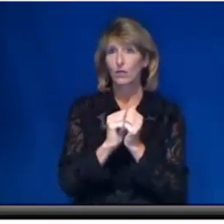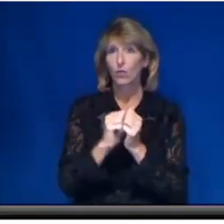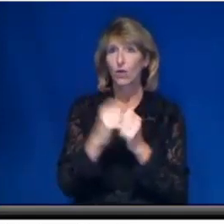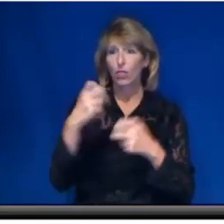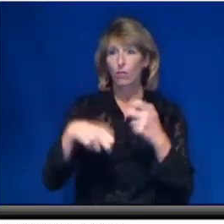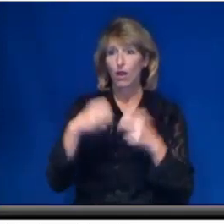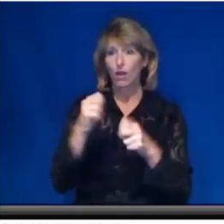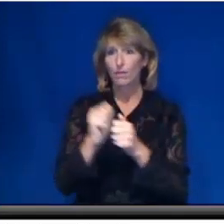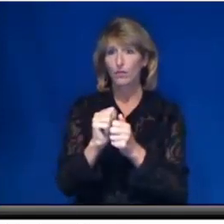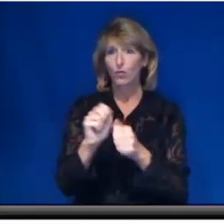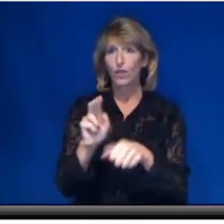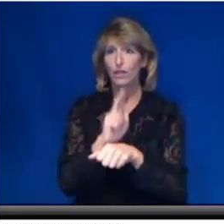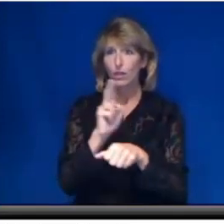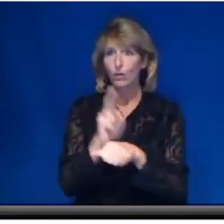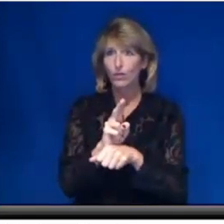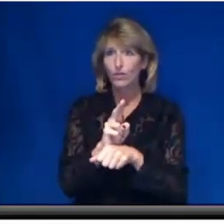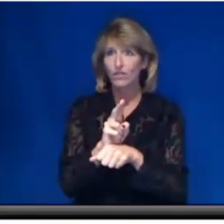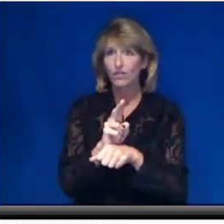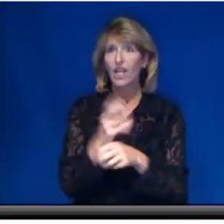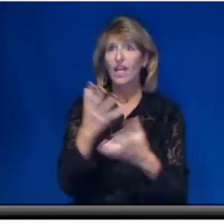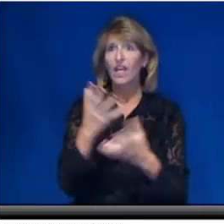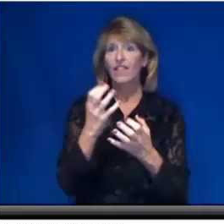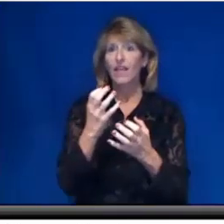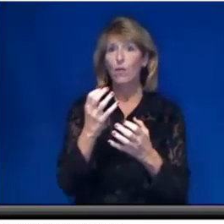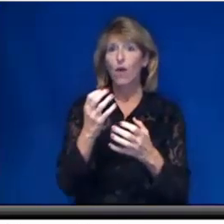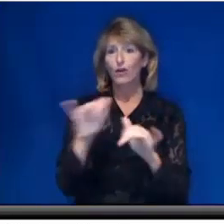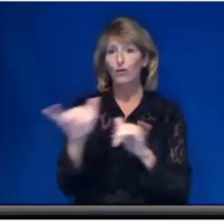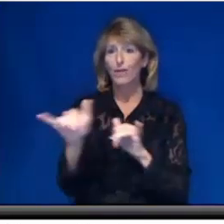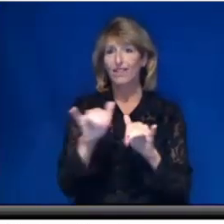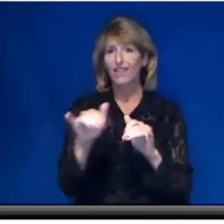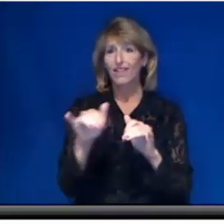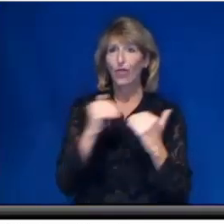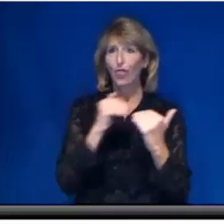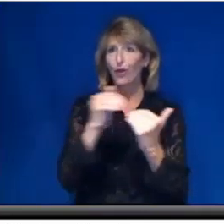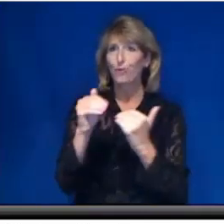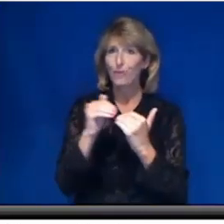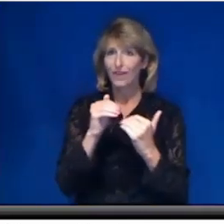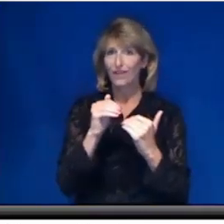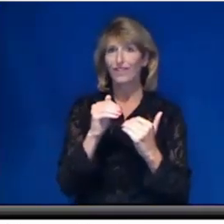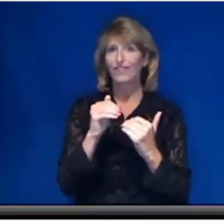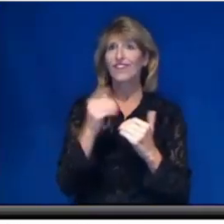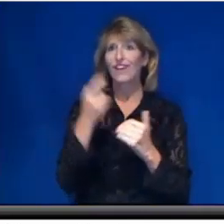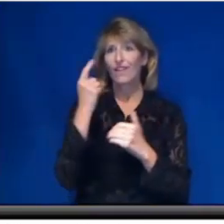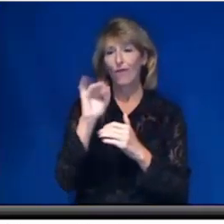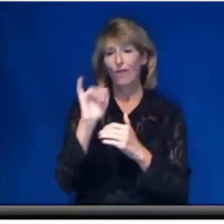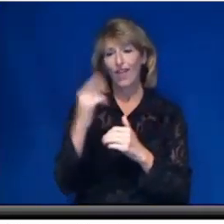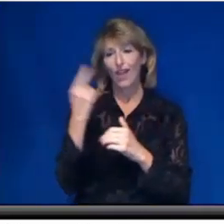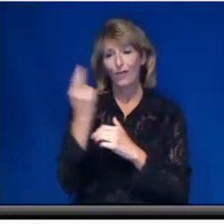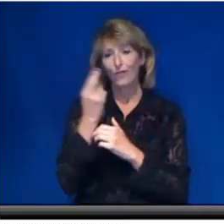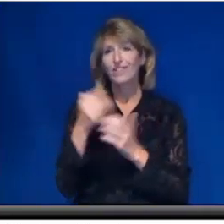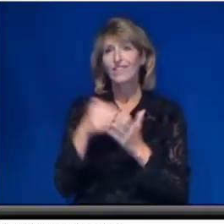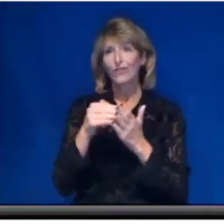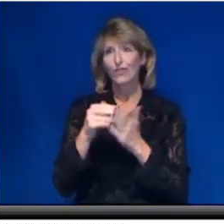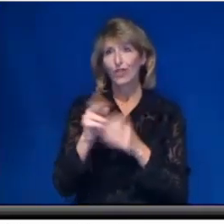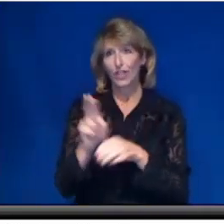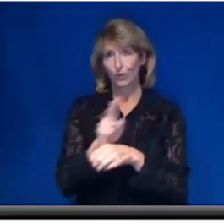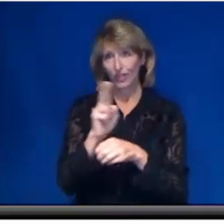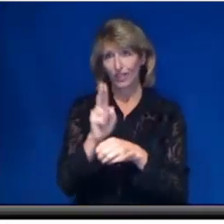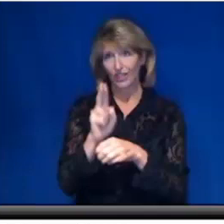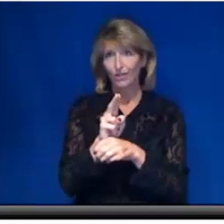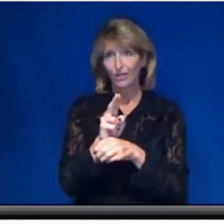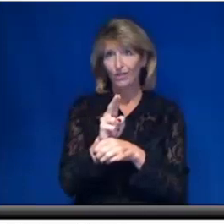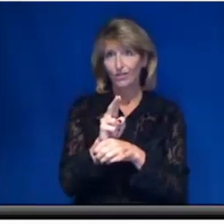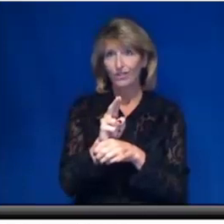Therefore, they don't understand a lot of the issues or problems that are associated with use. They want to be just like their peers, and so for that